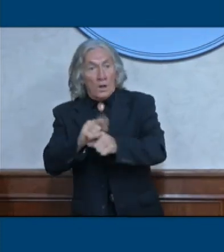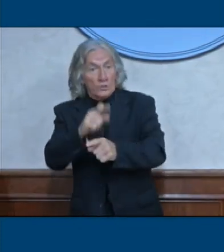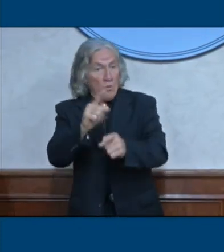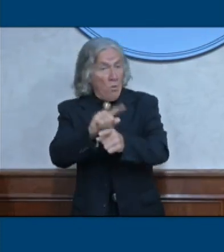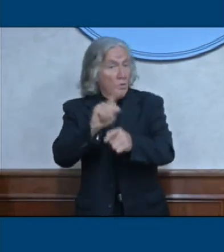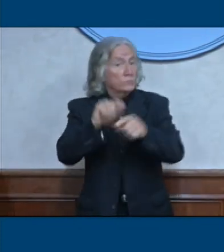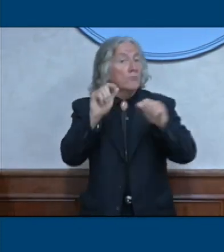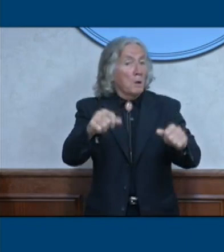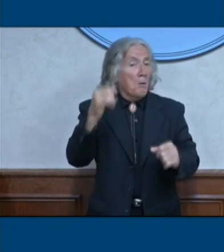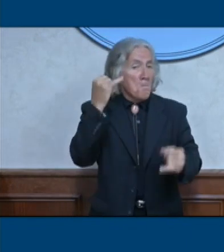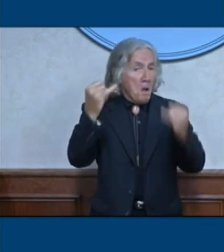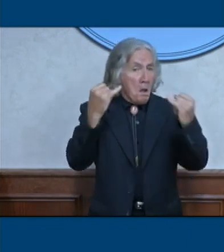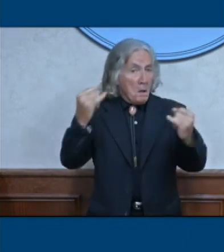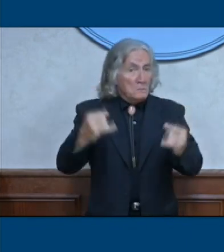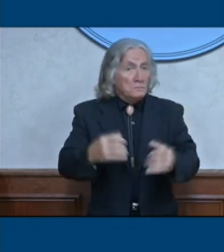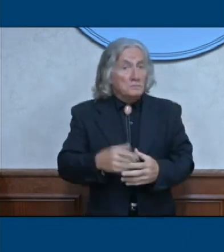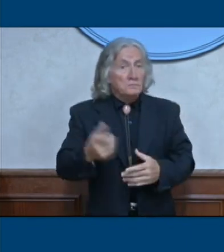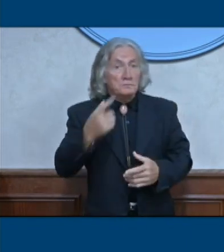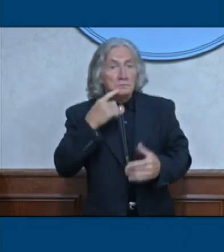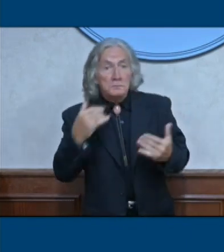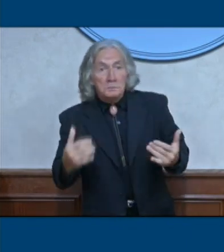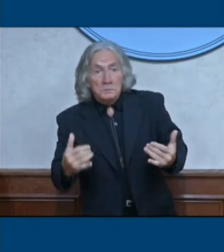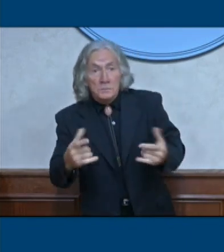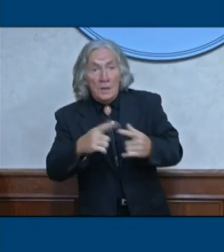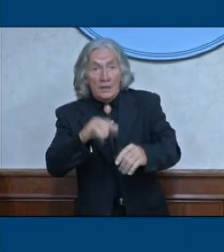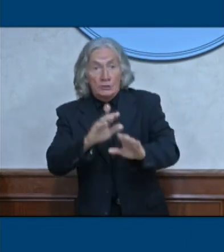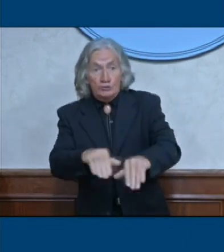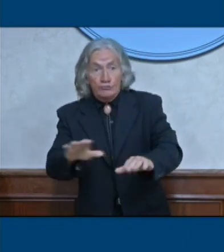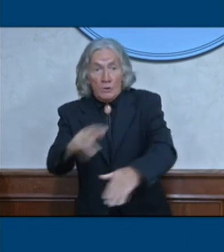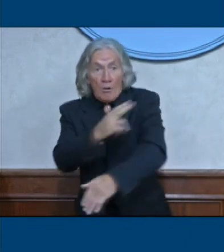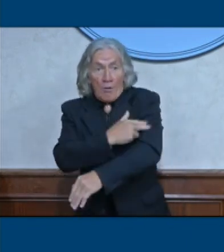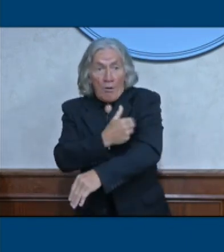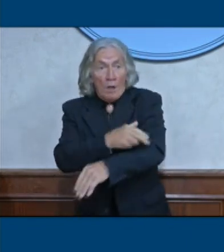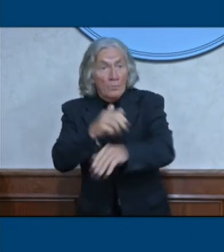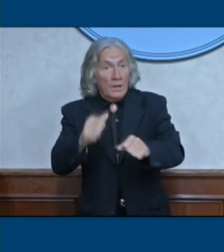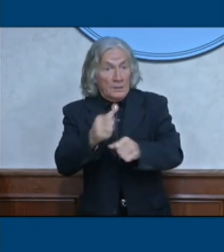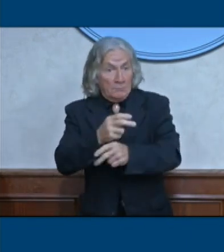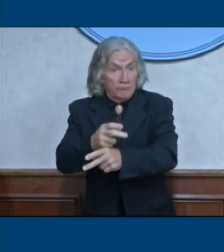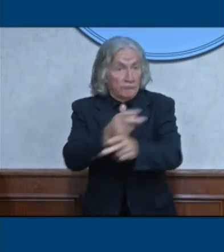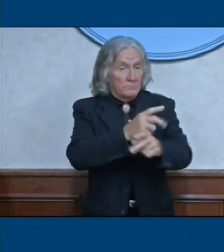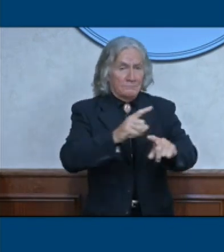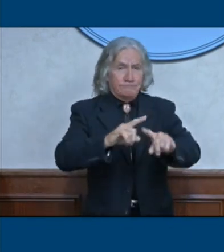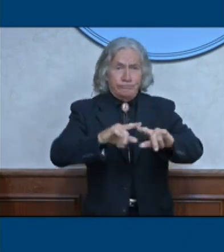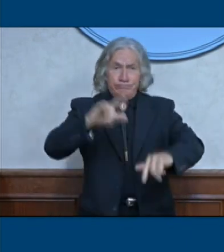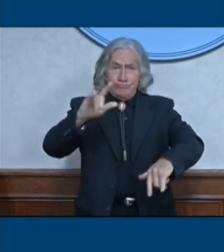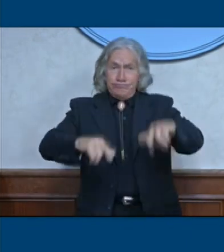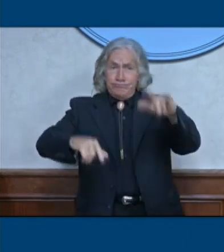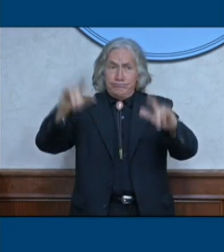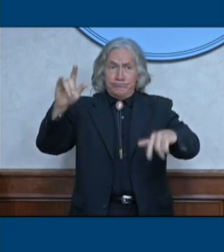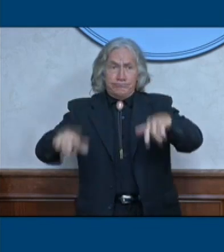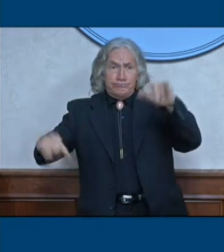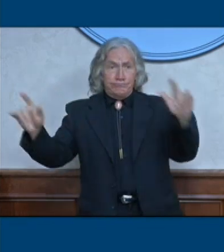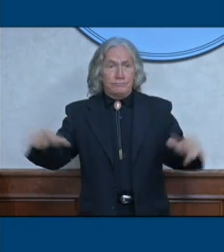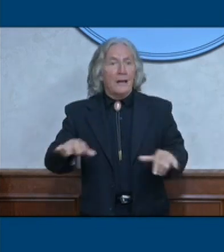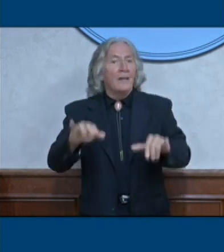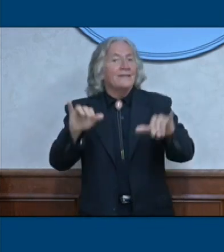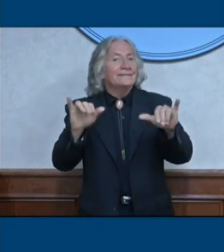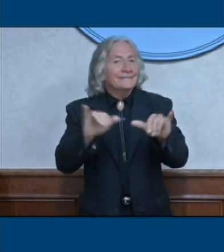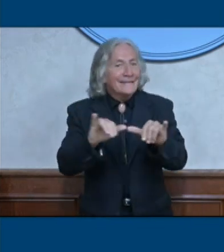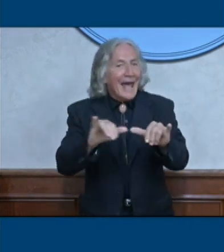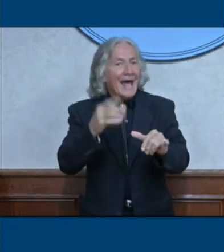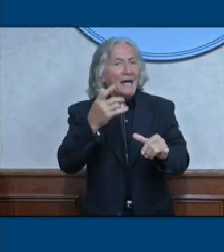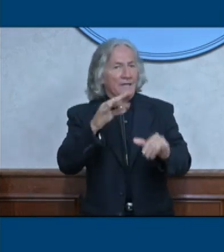you might also imagine, children's hospitals are able to take care of a variety, a full range of the